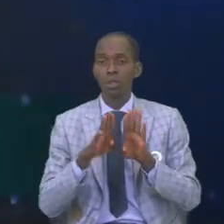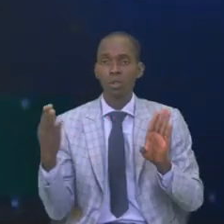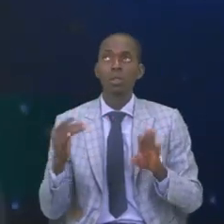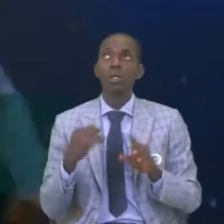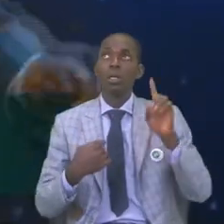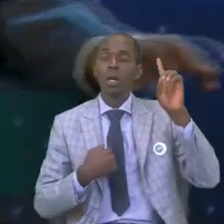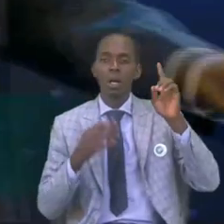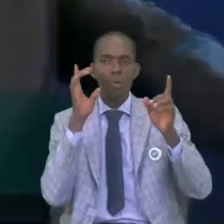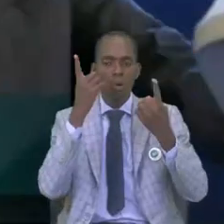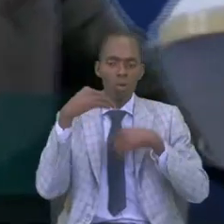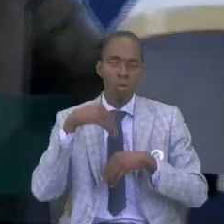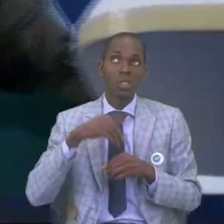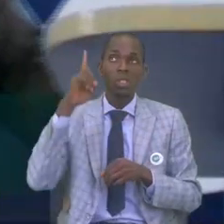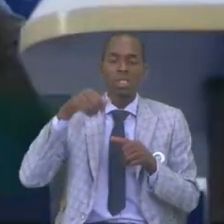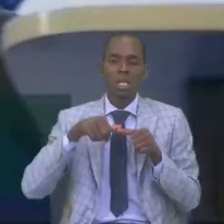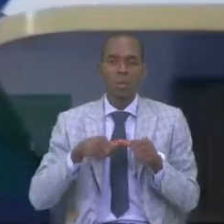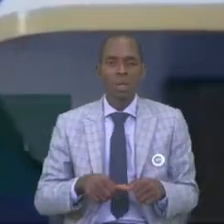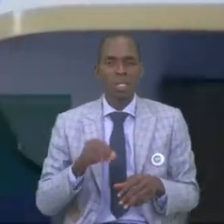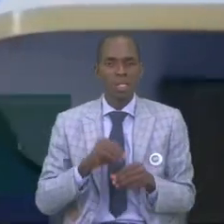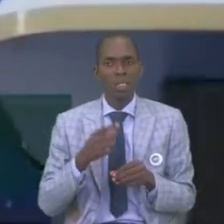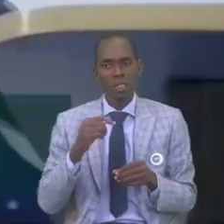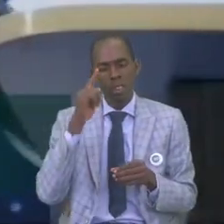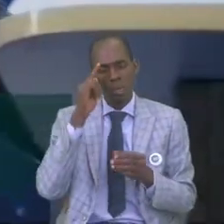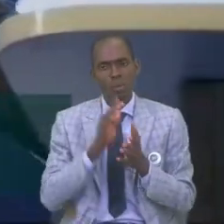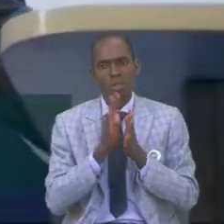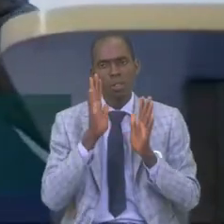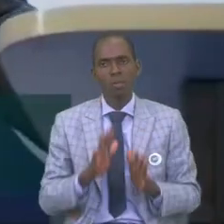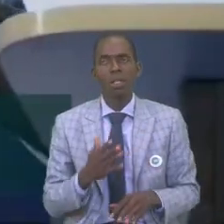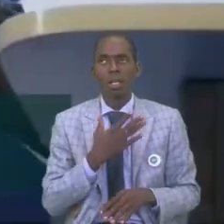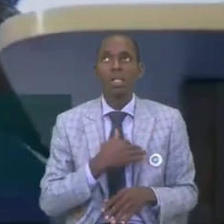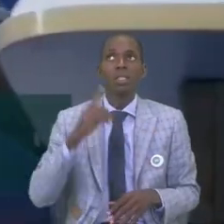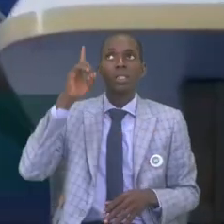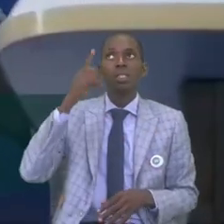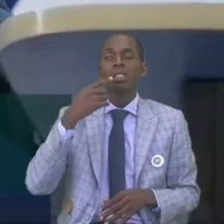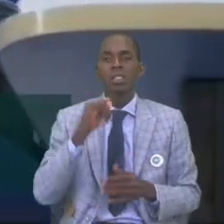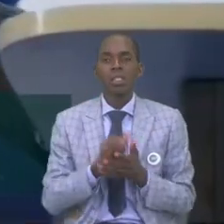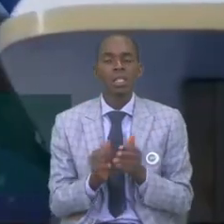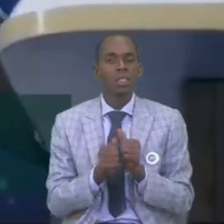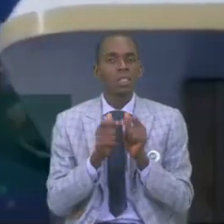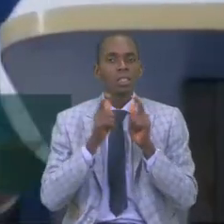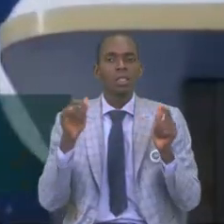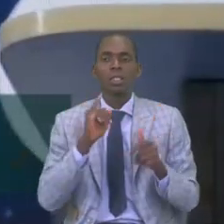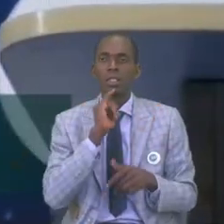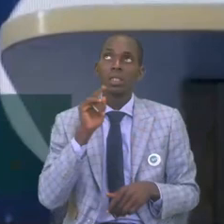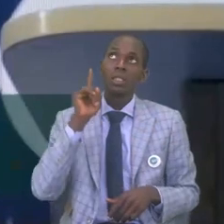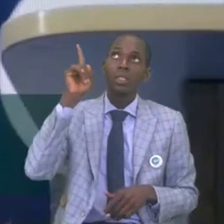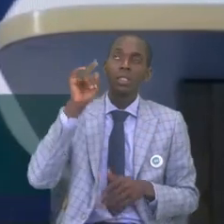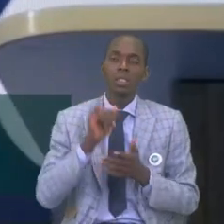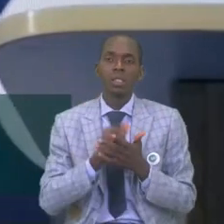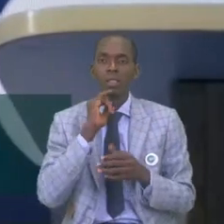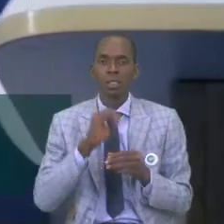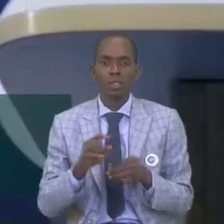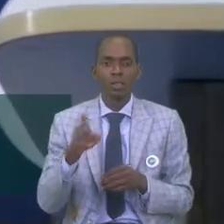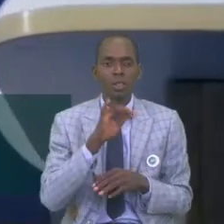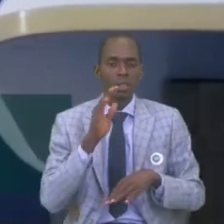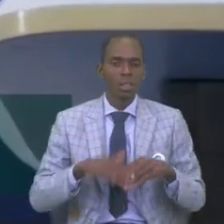in the believer. And he says, greater is he that is in you than he that is in the